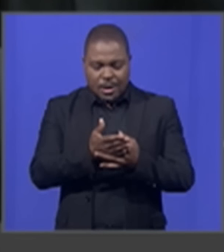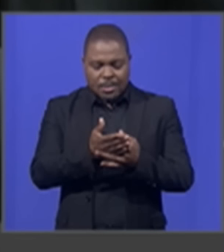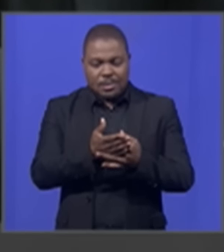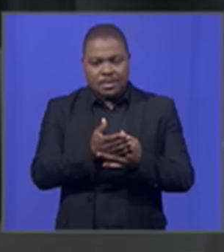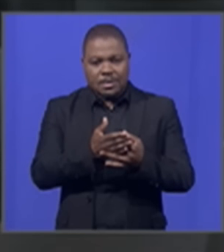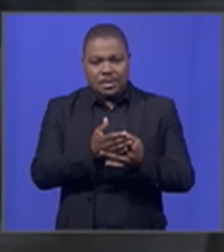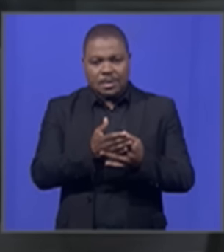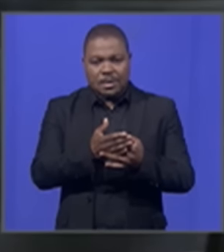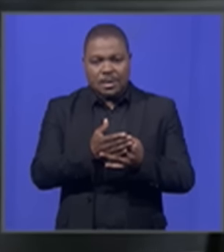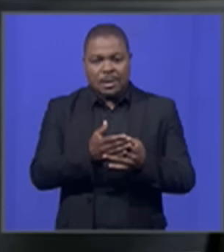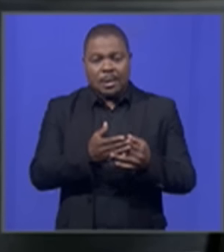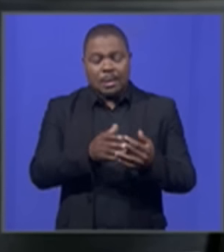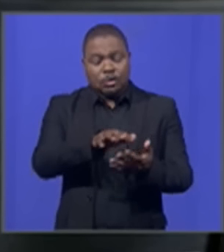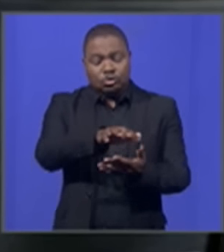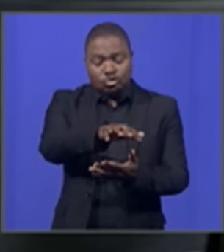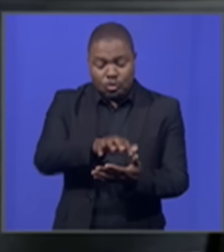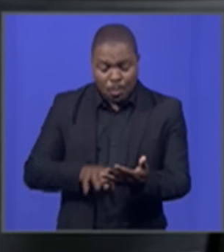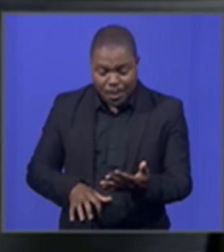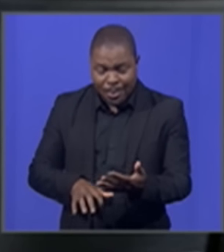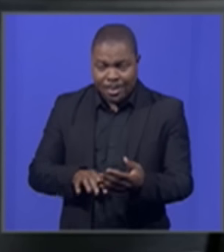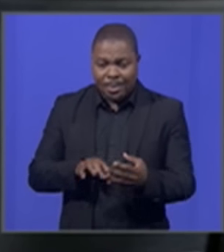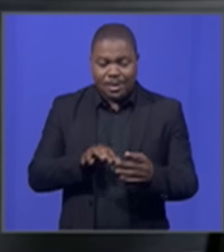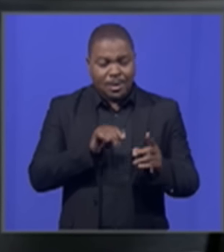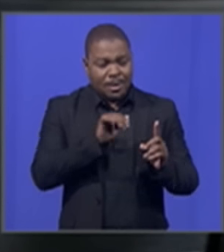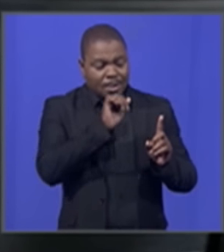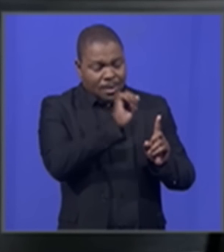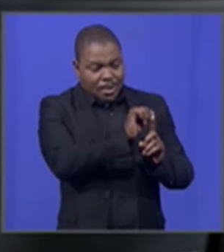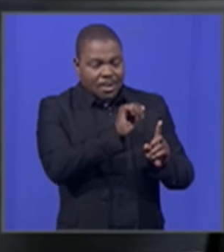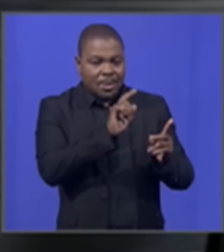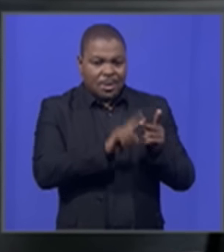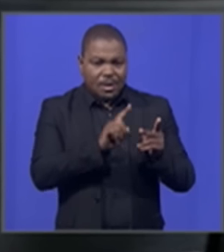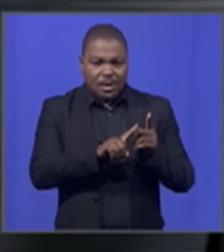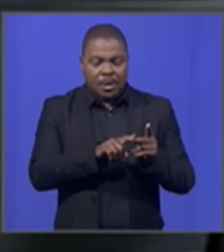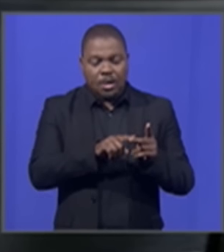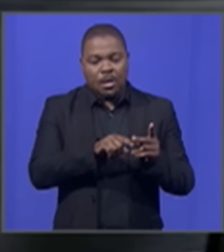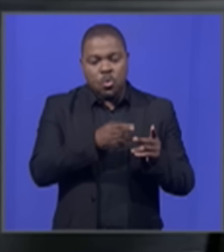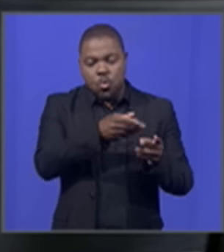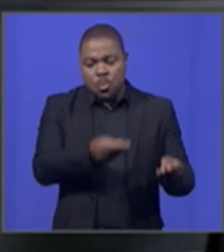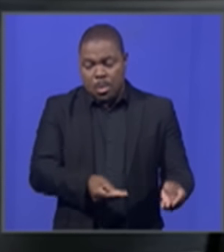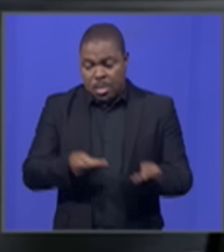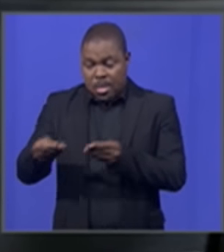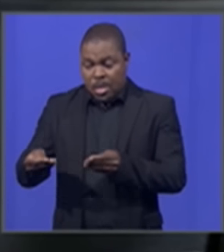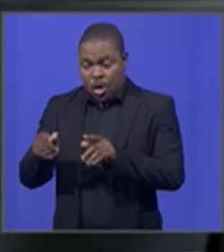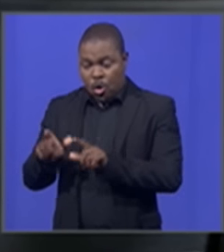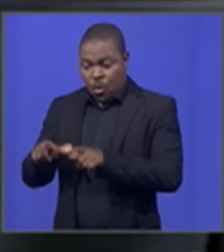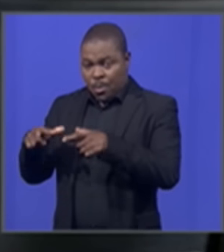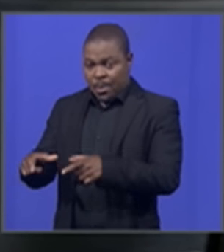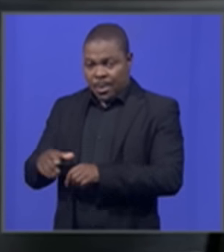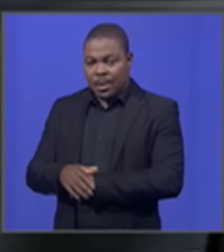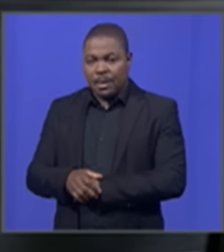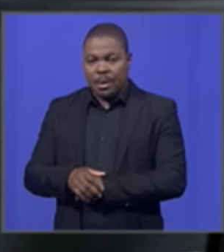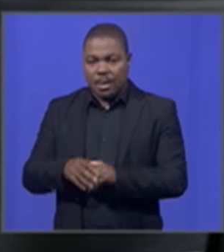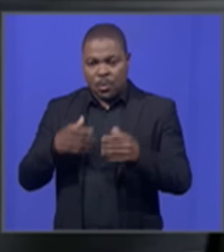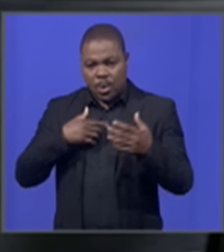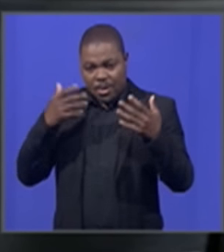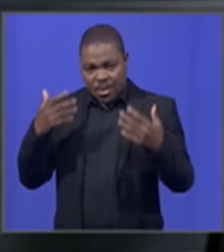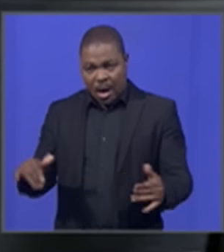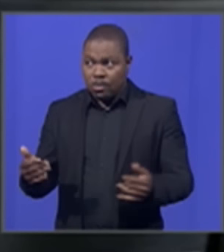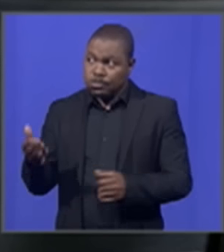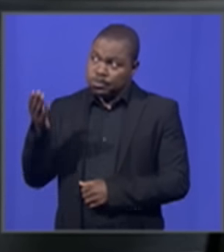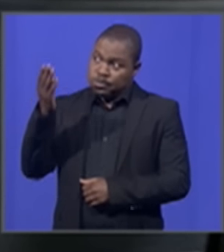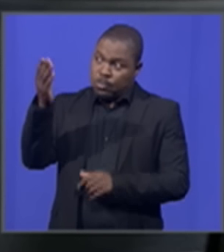the entire statement and the questions you have asked here in the committee are on flighted